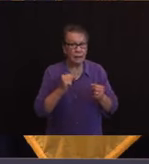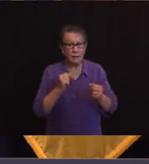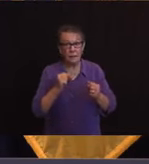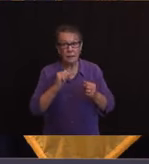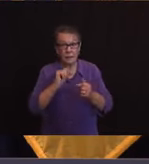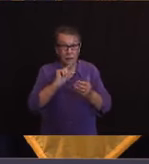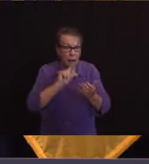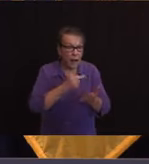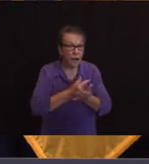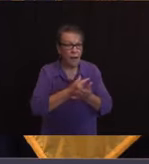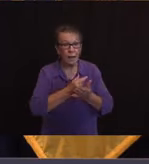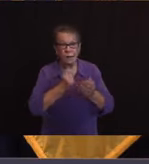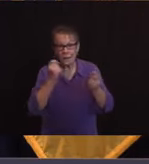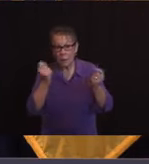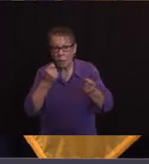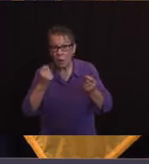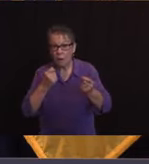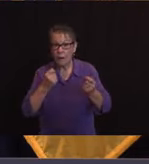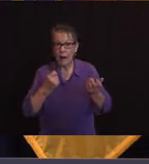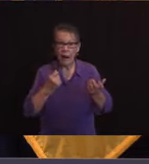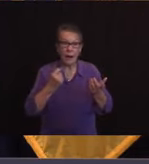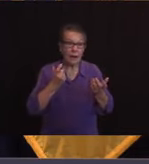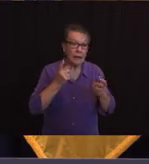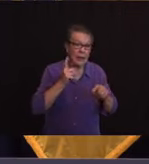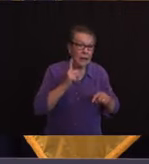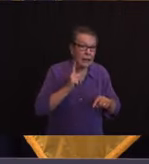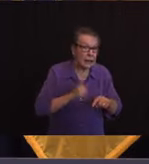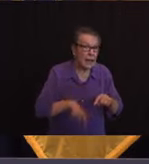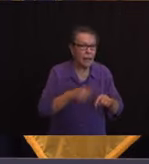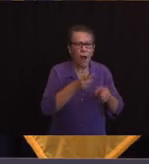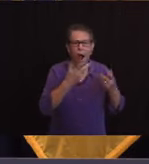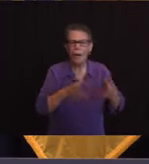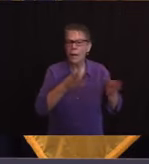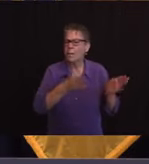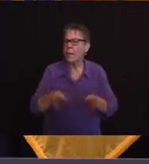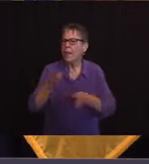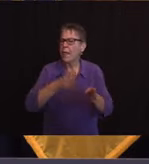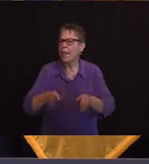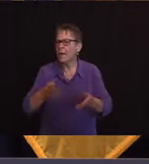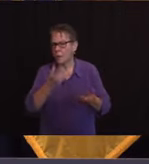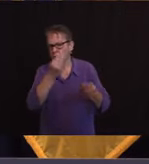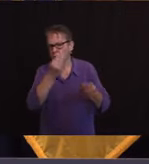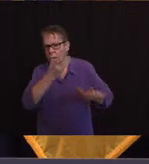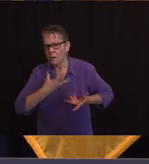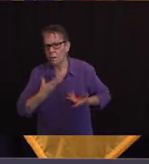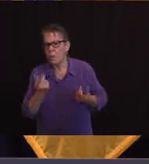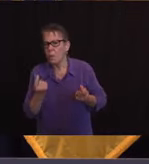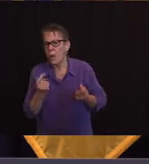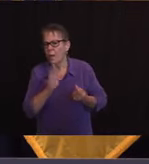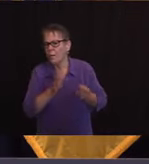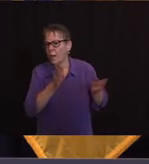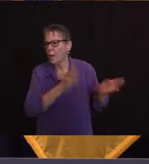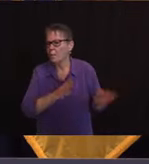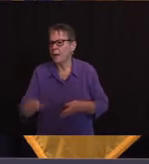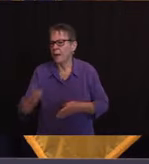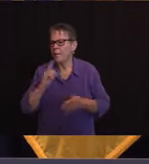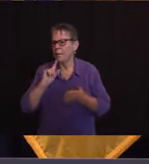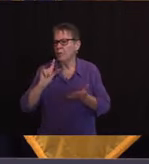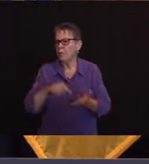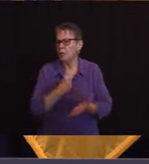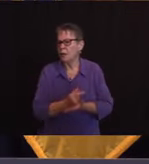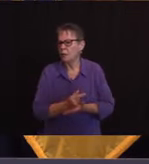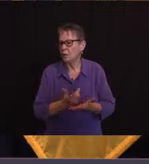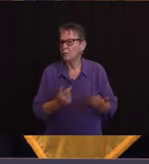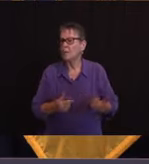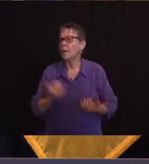Dave. Thanks, Governor. You guys have specifically listed the